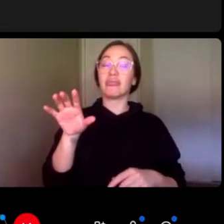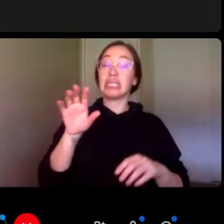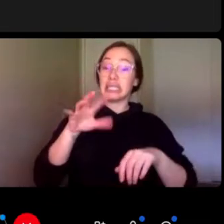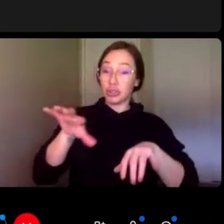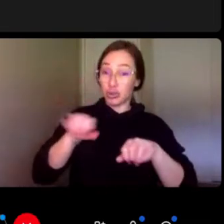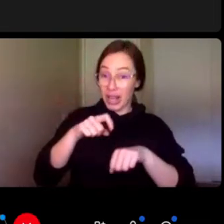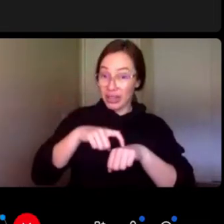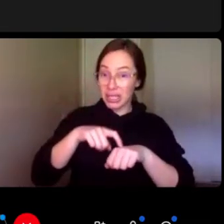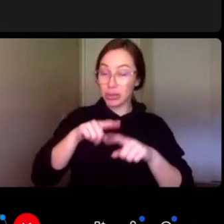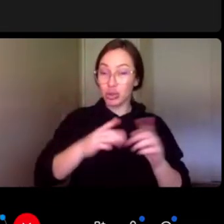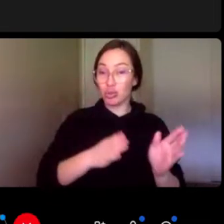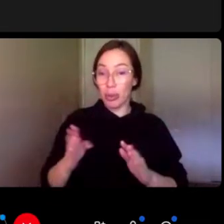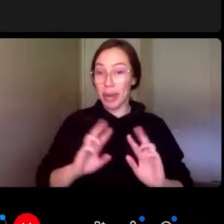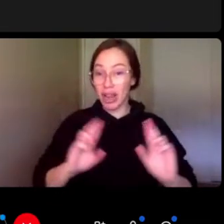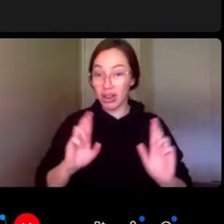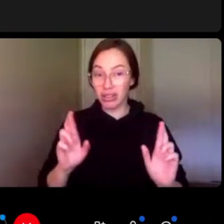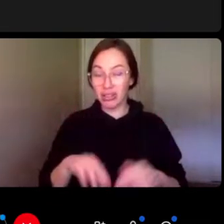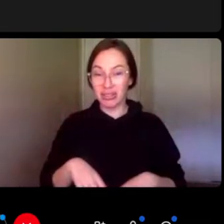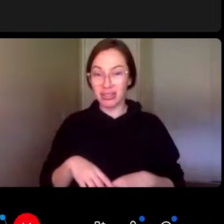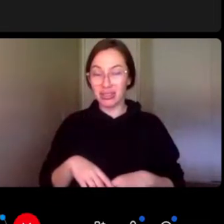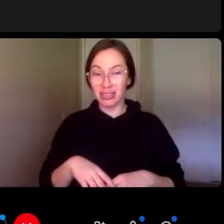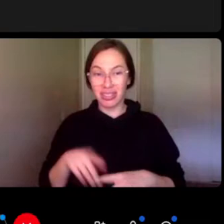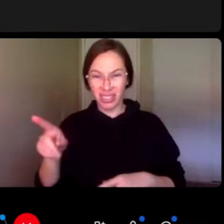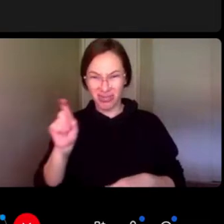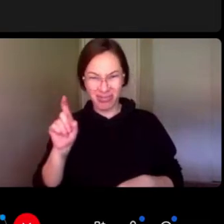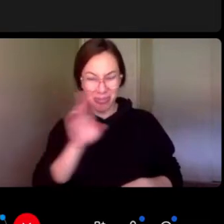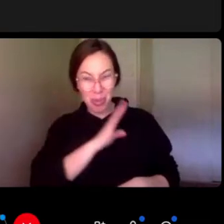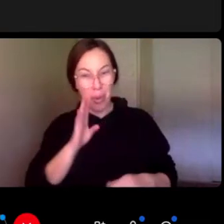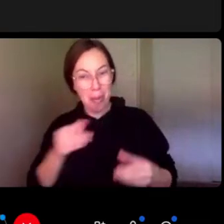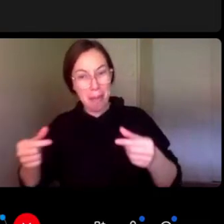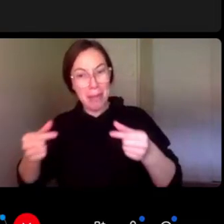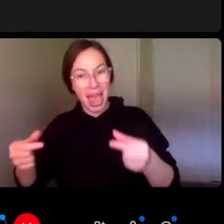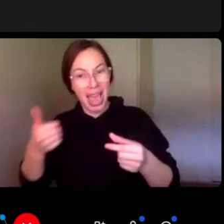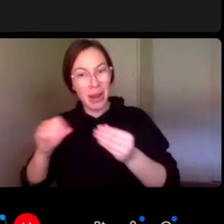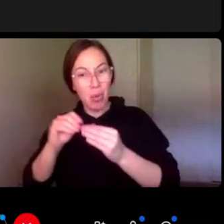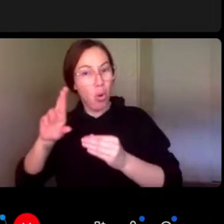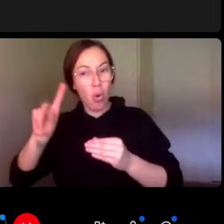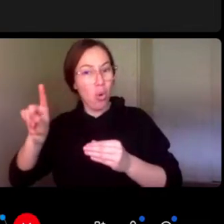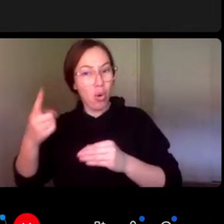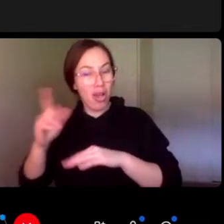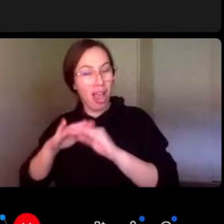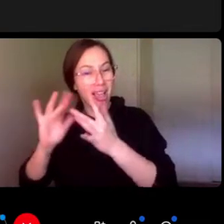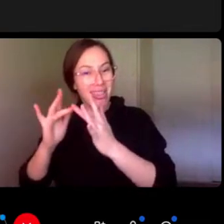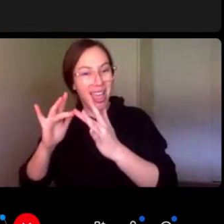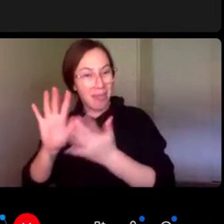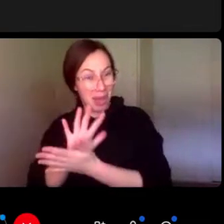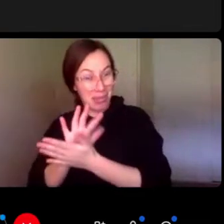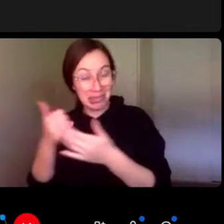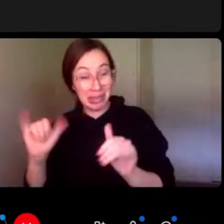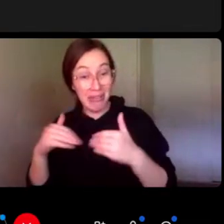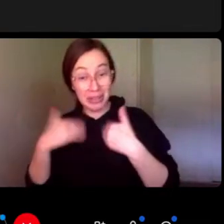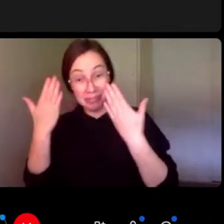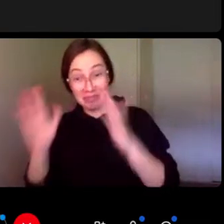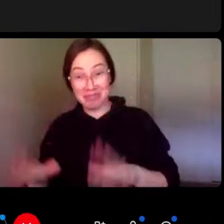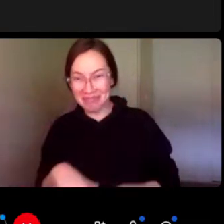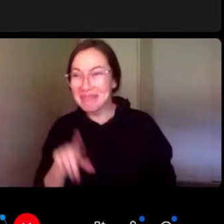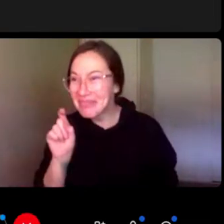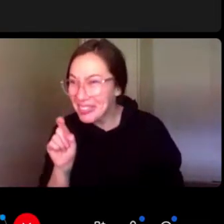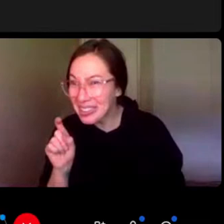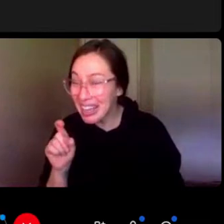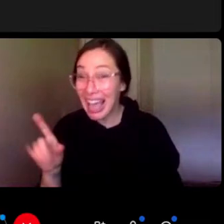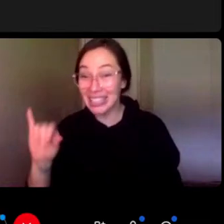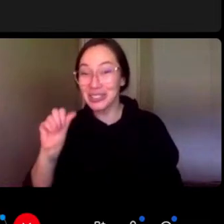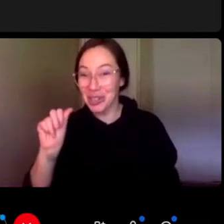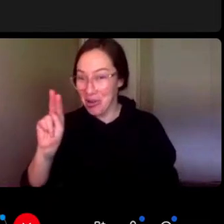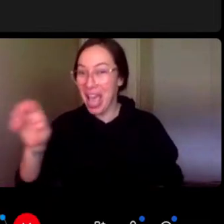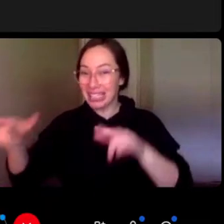Are you the board member? I don't even know. Do you have board packets anymore? Is it all online? Do you still have paper packets? My least favorite, do you? Joanne